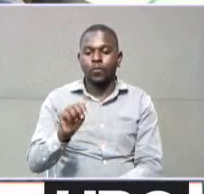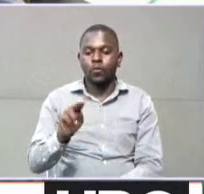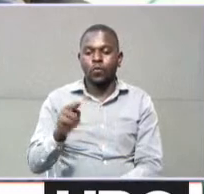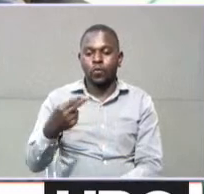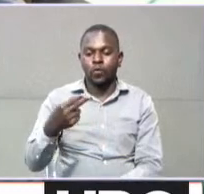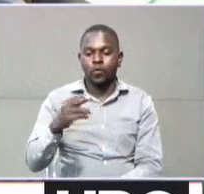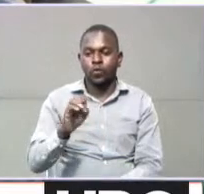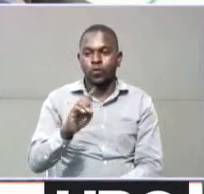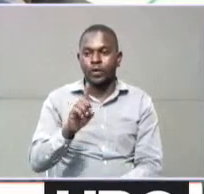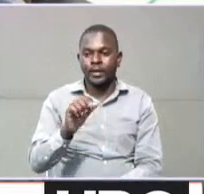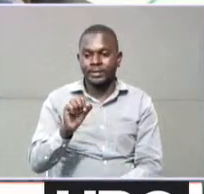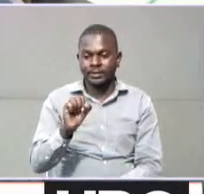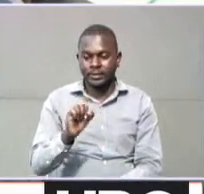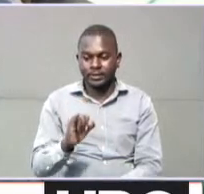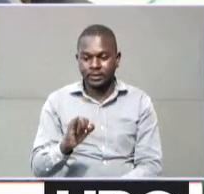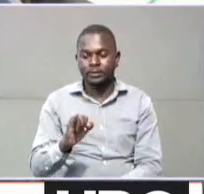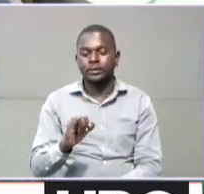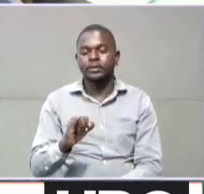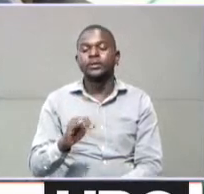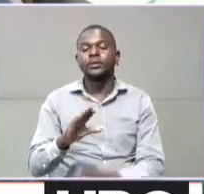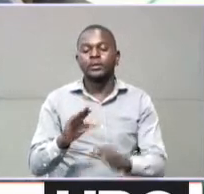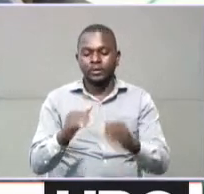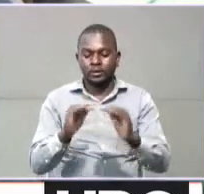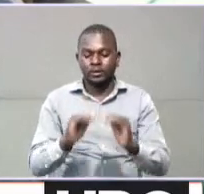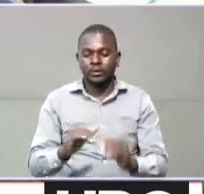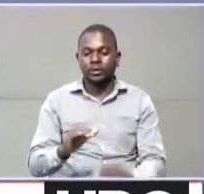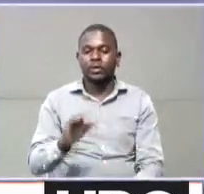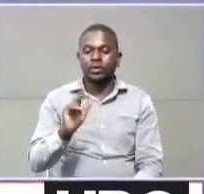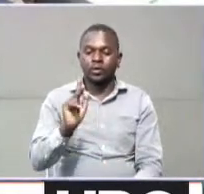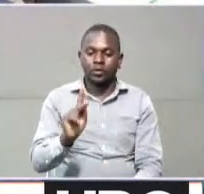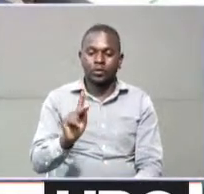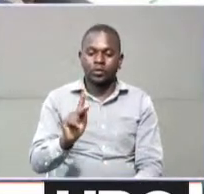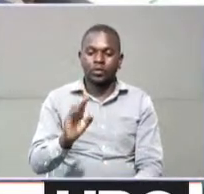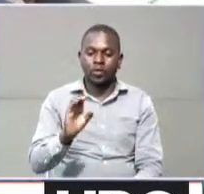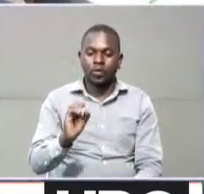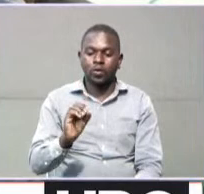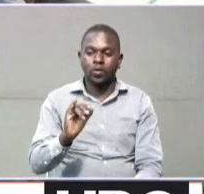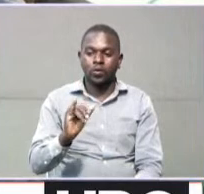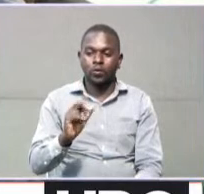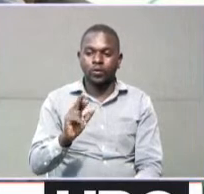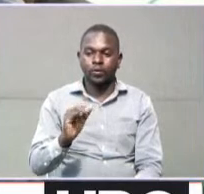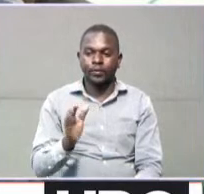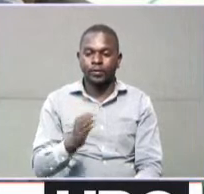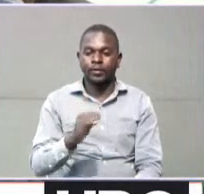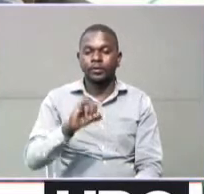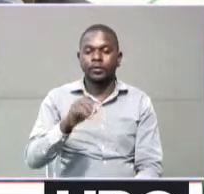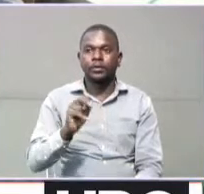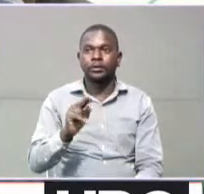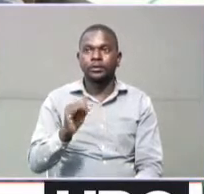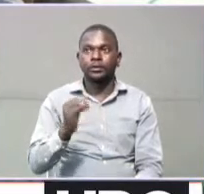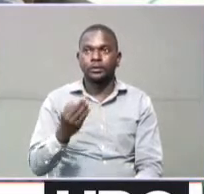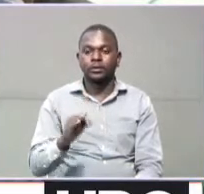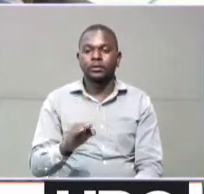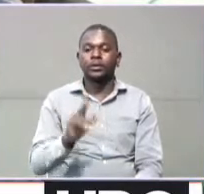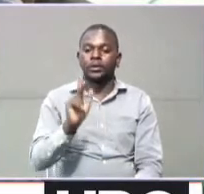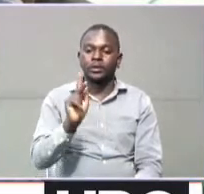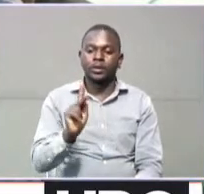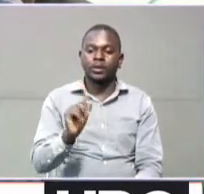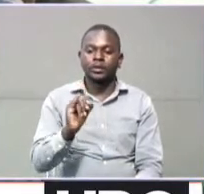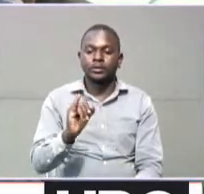jennifer abbajo honorable corey moore janet honorable cinovere